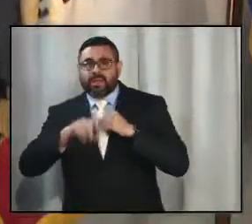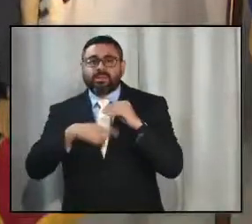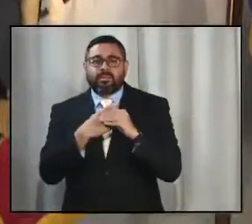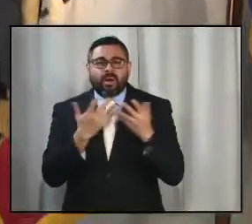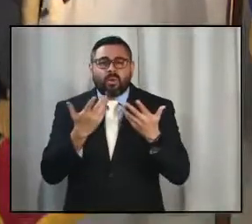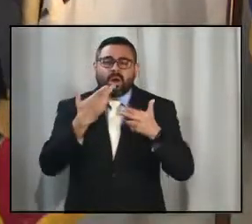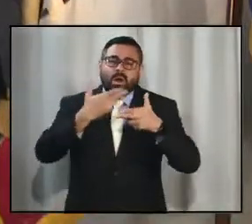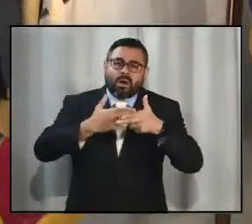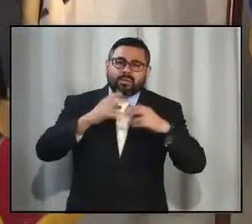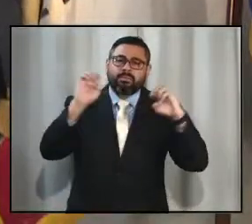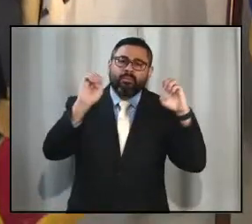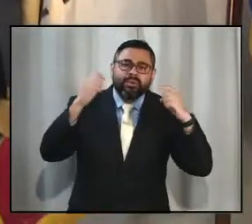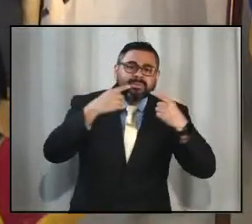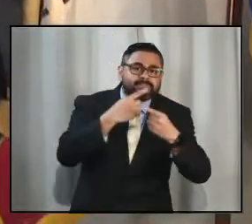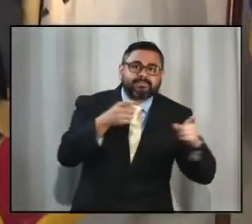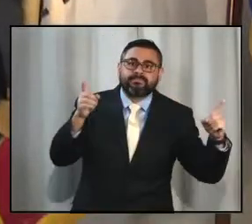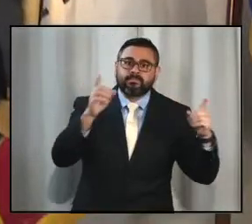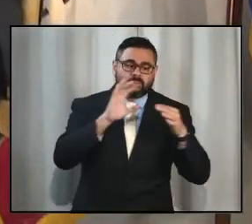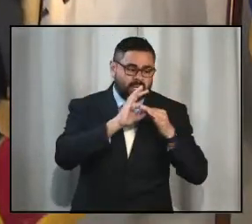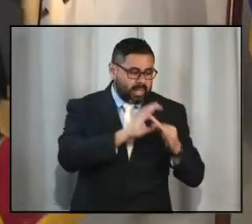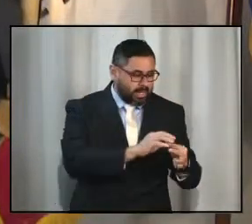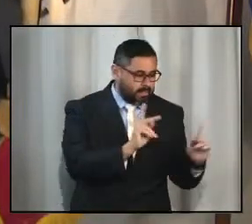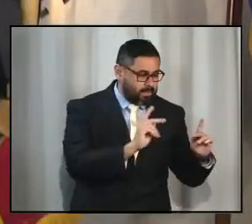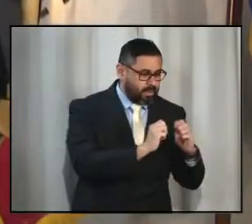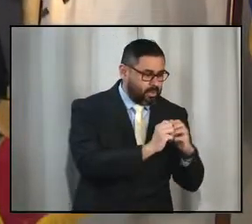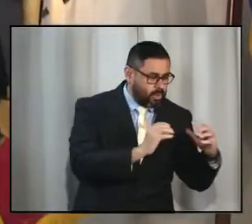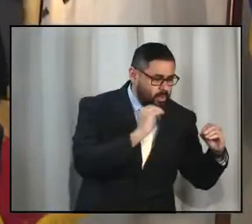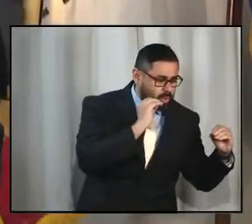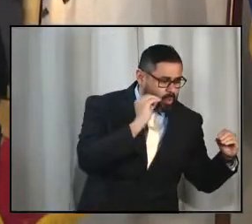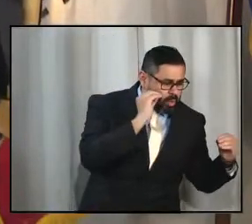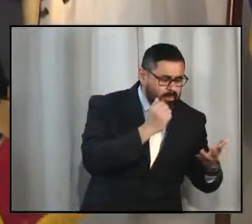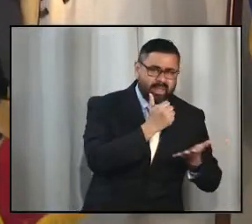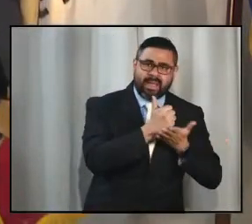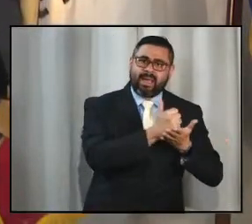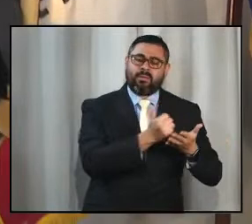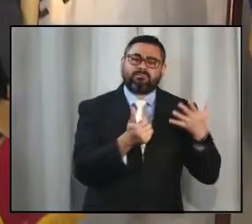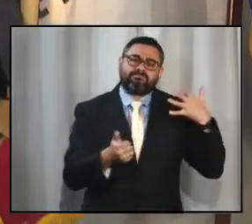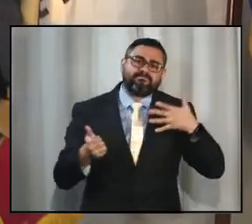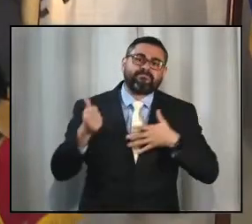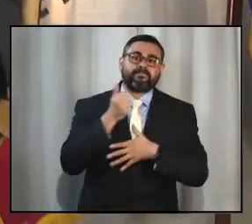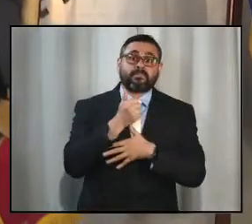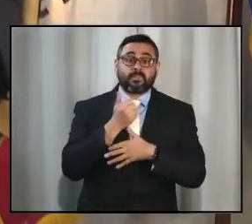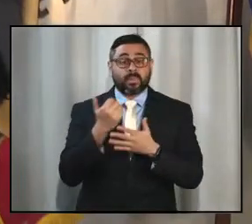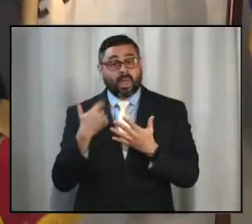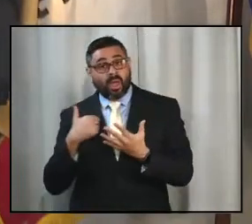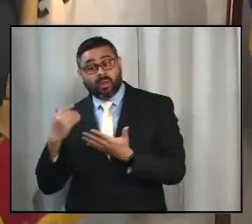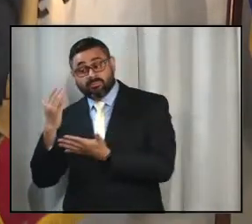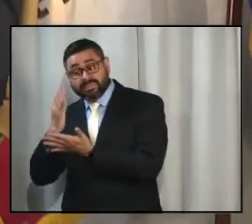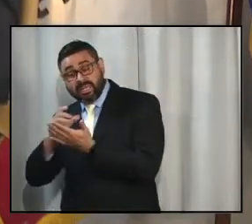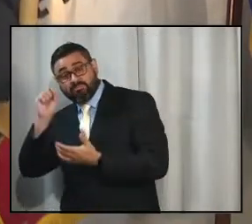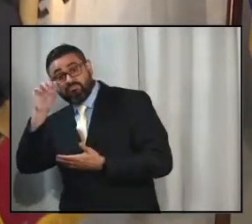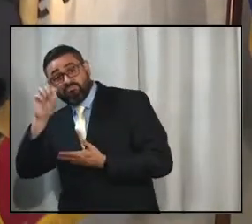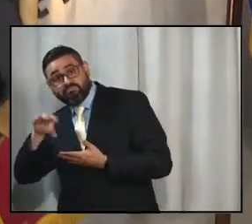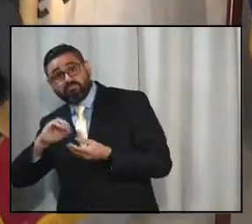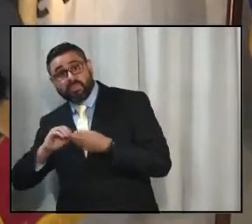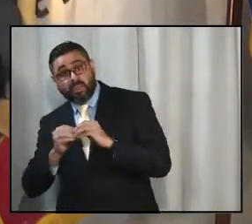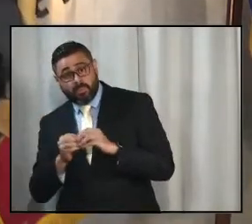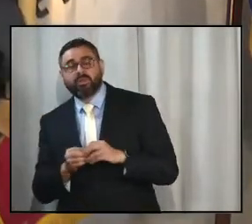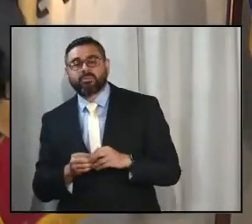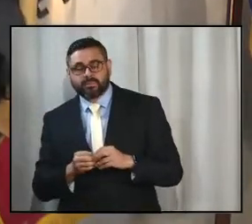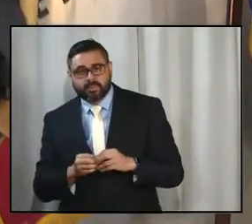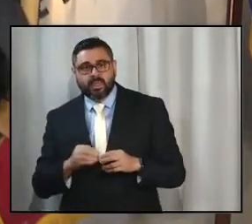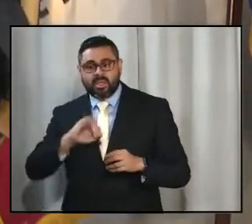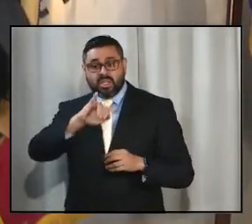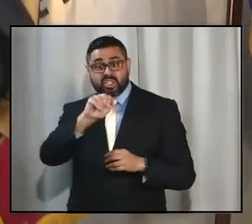emergency declaration. Today, I have a few more pieces of data to share with you on what we've been doing. In January, our staff